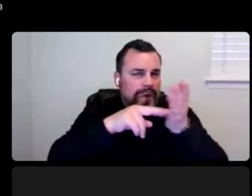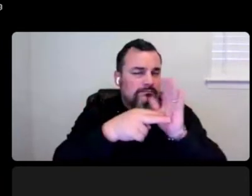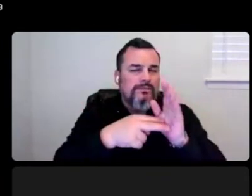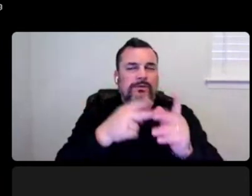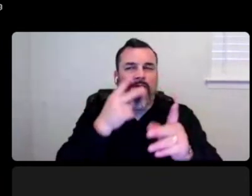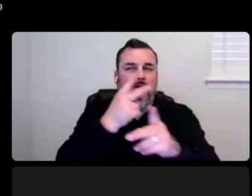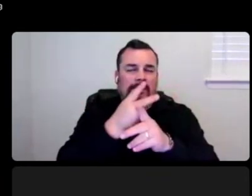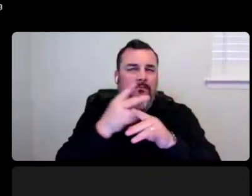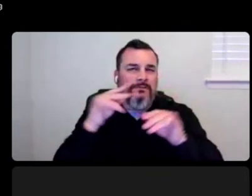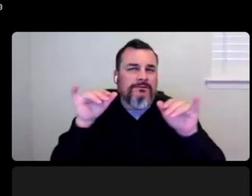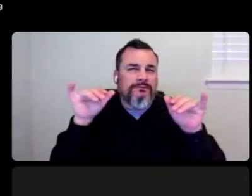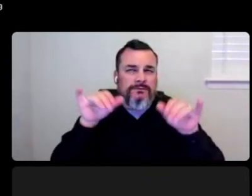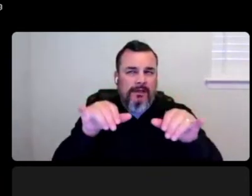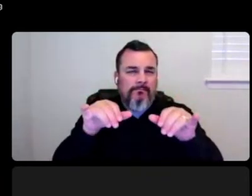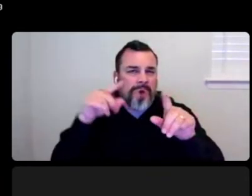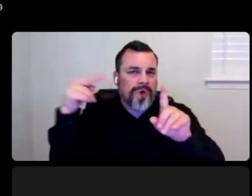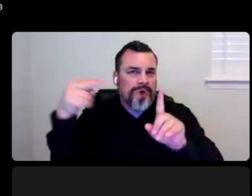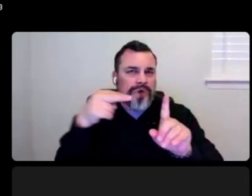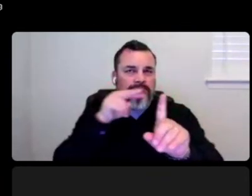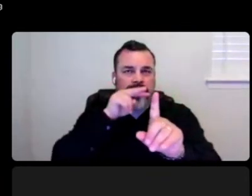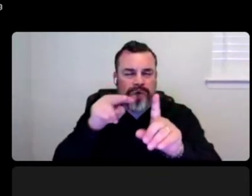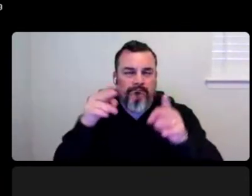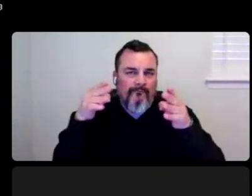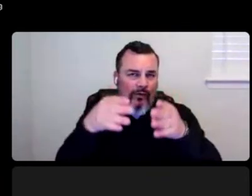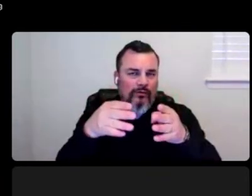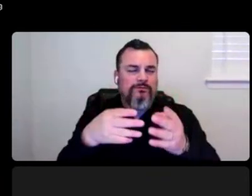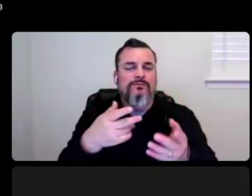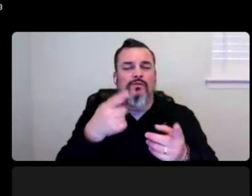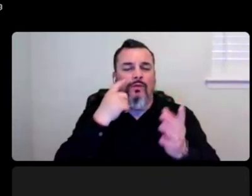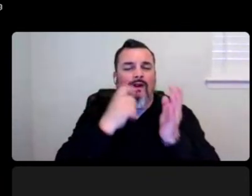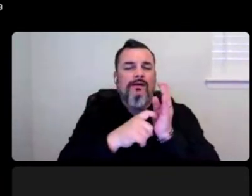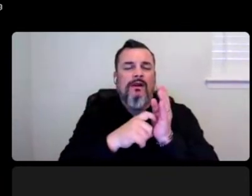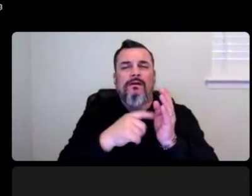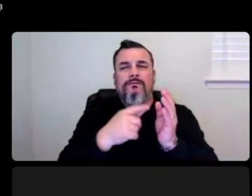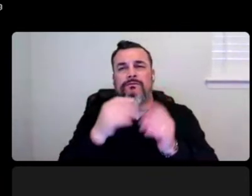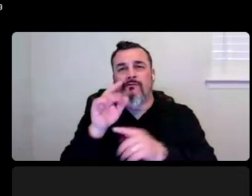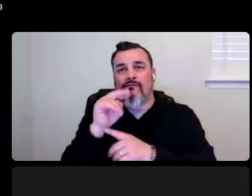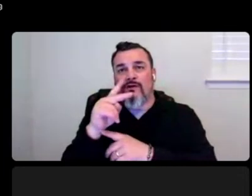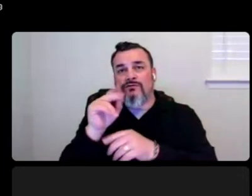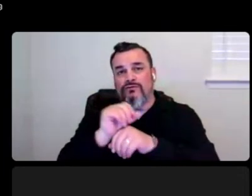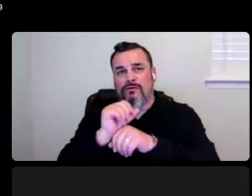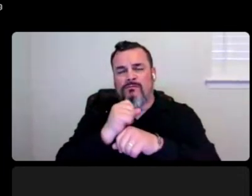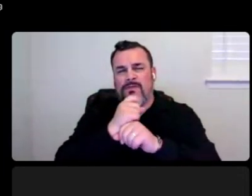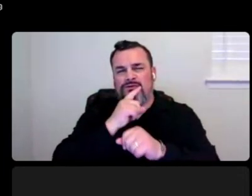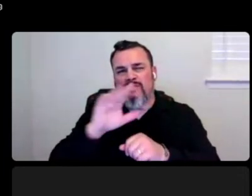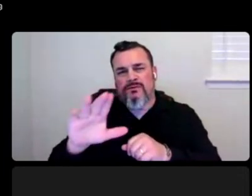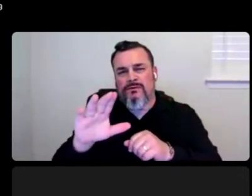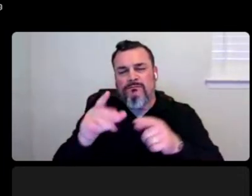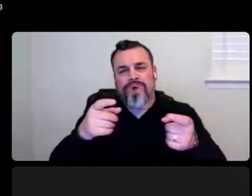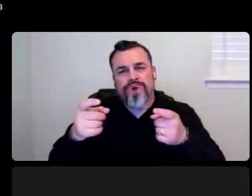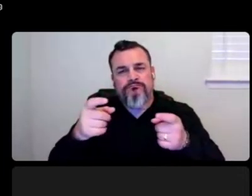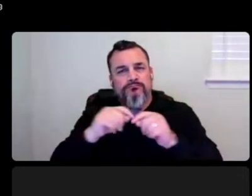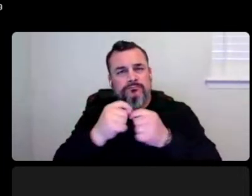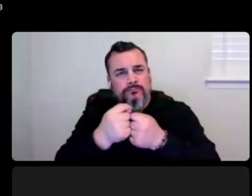that lens focused. Recognize that Frank's job is to make sure that his governance